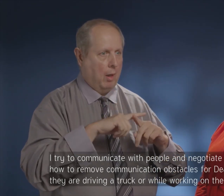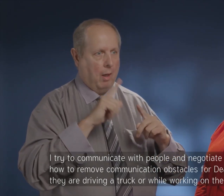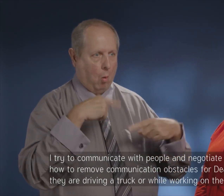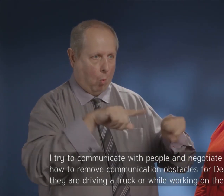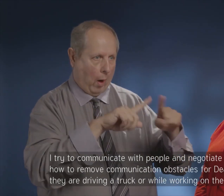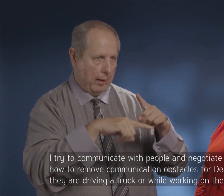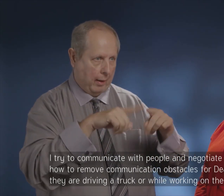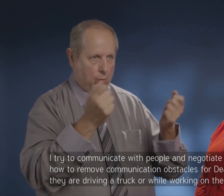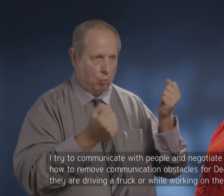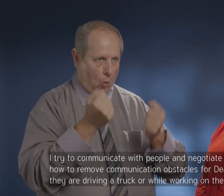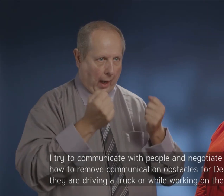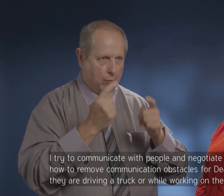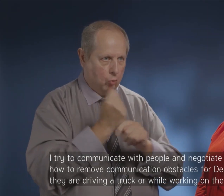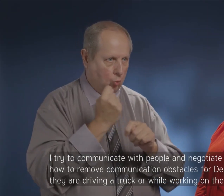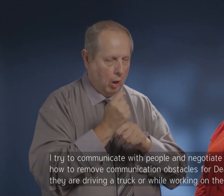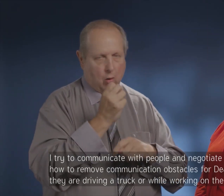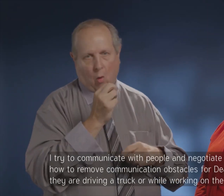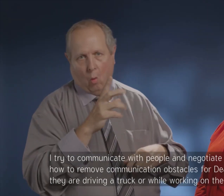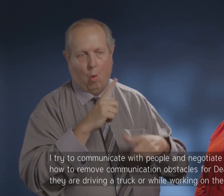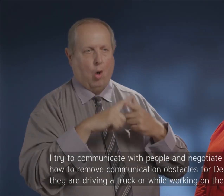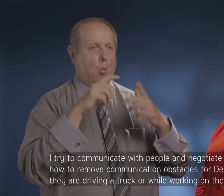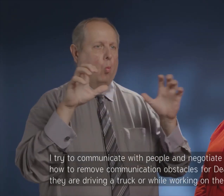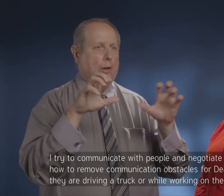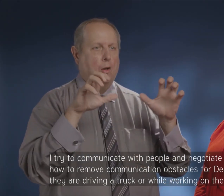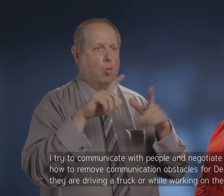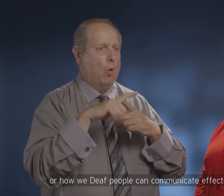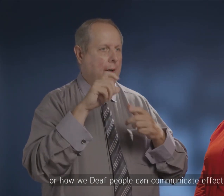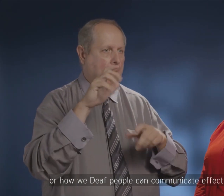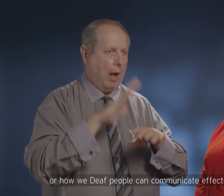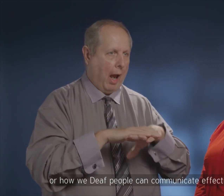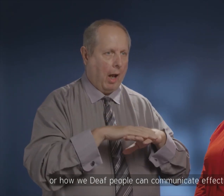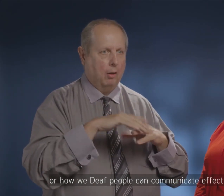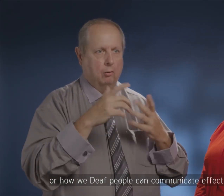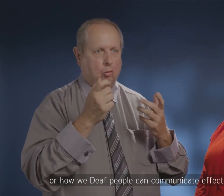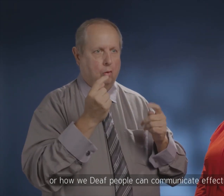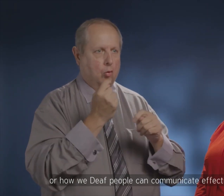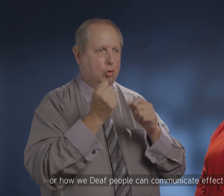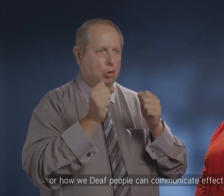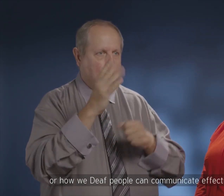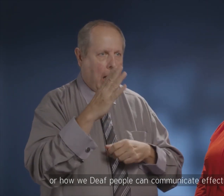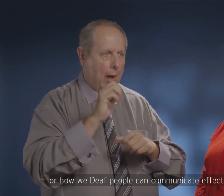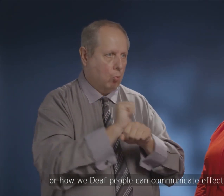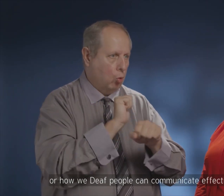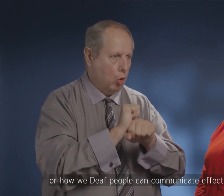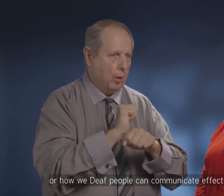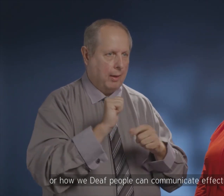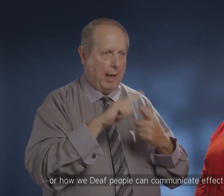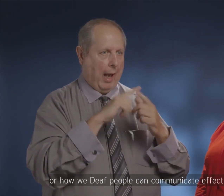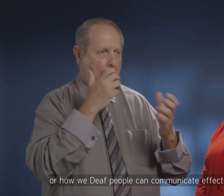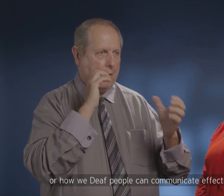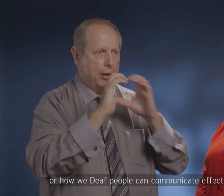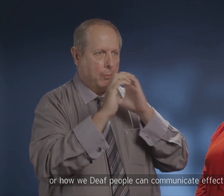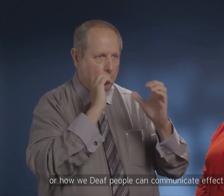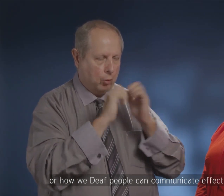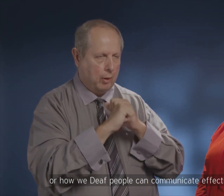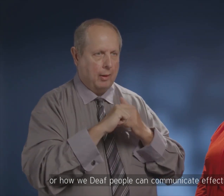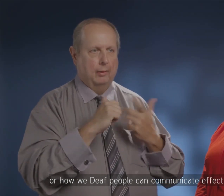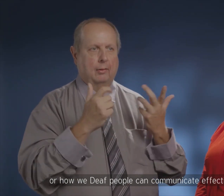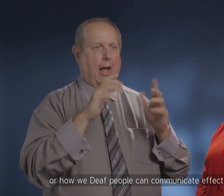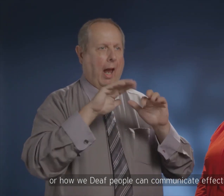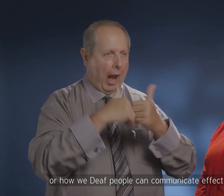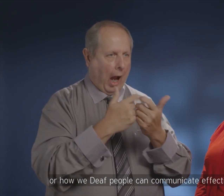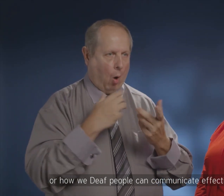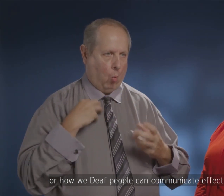truck or while working on the job, or how we deaf people can communicate effectively.